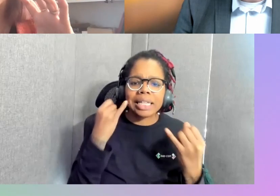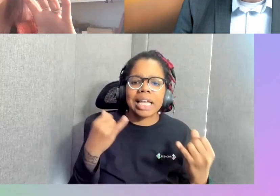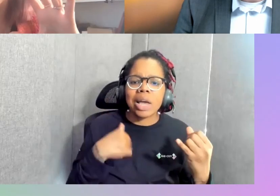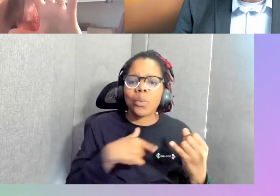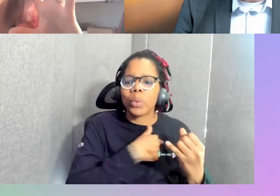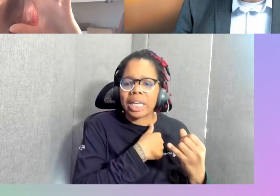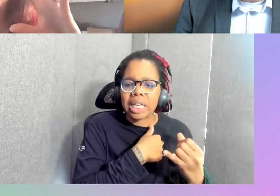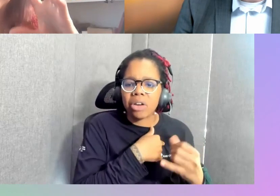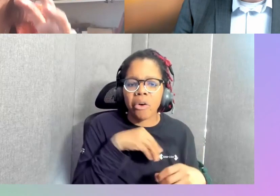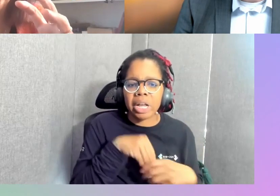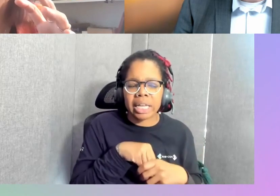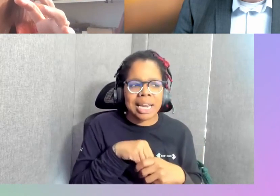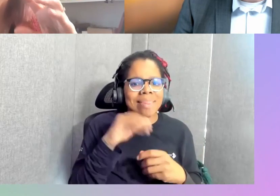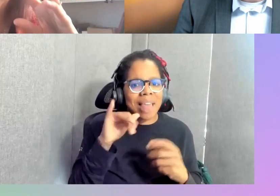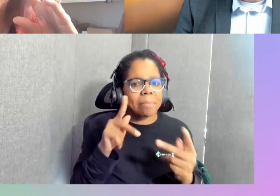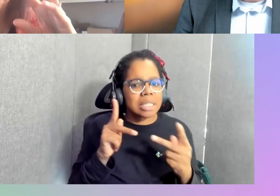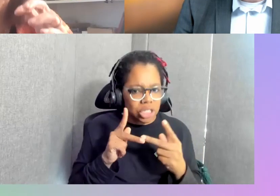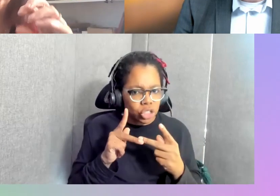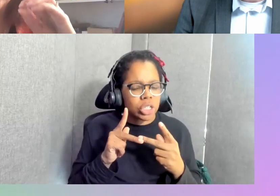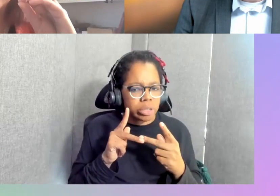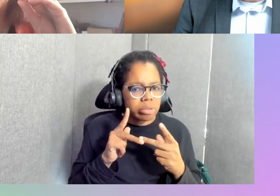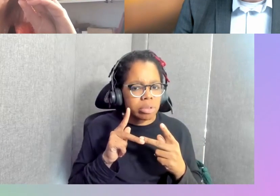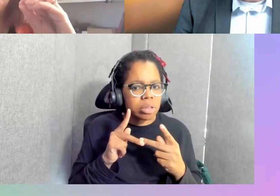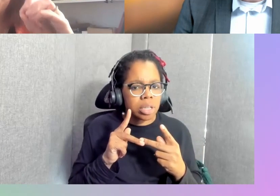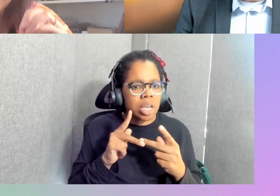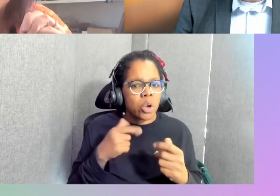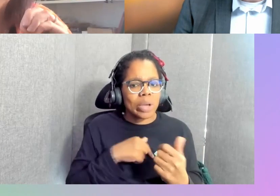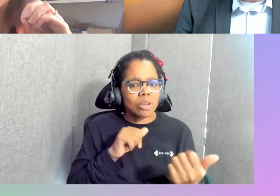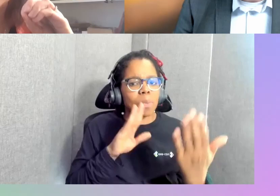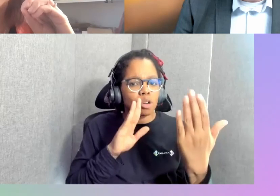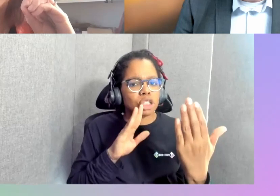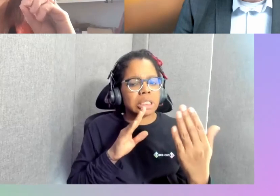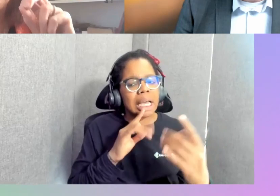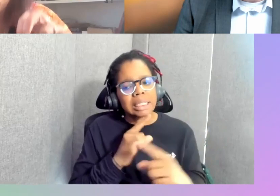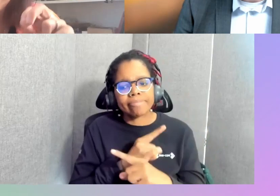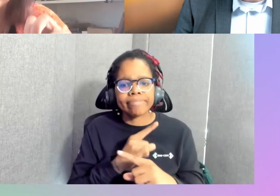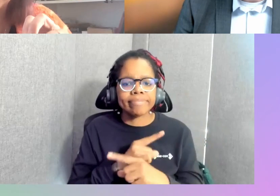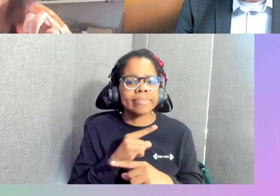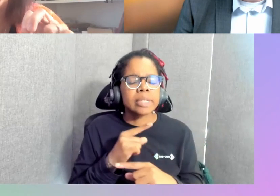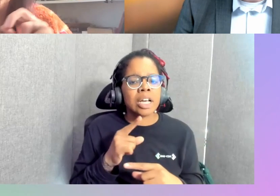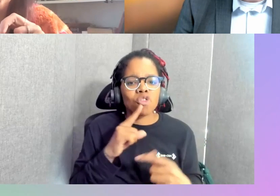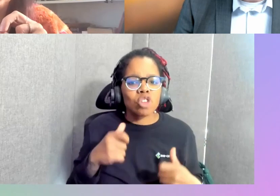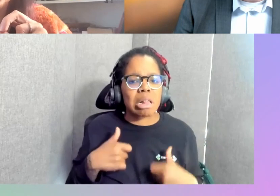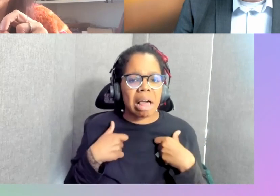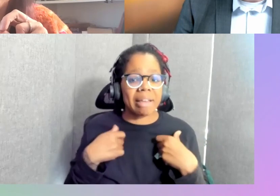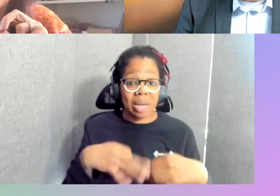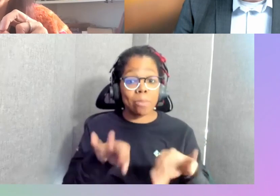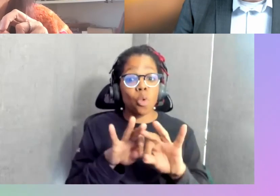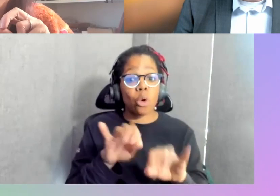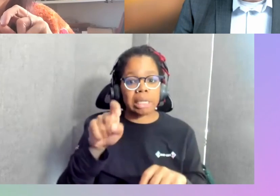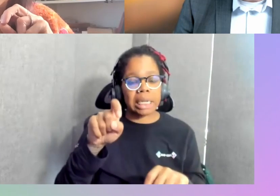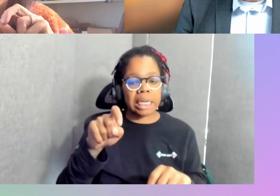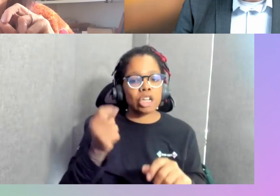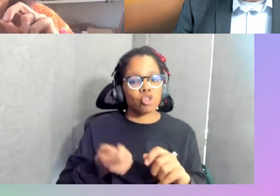we're in that position of having to approach this as a very pragmatic and important need to remove those